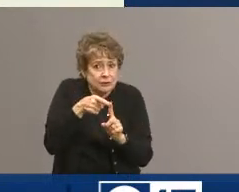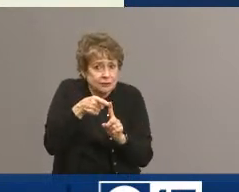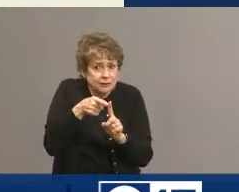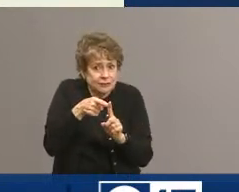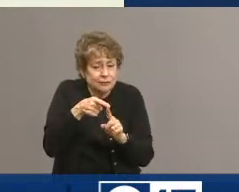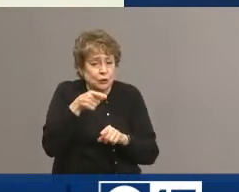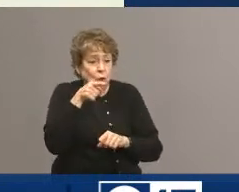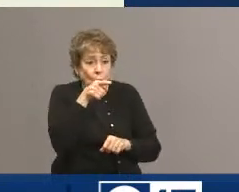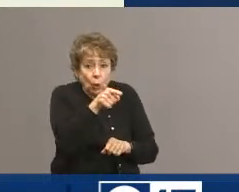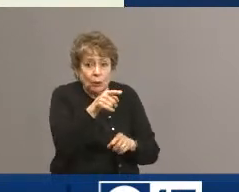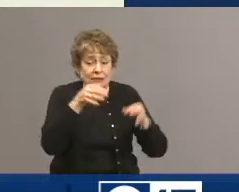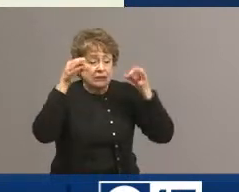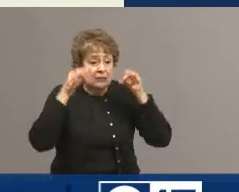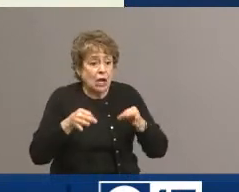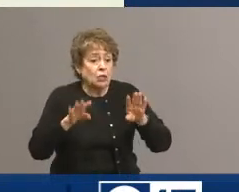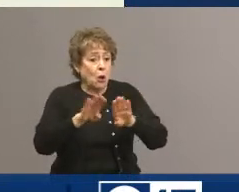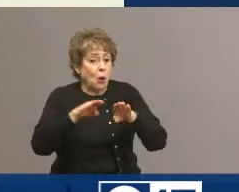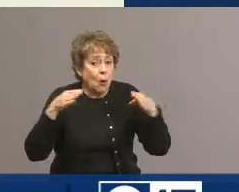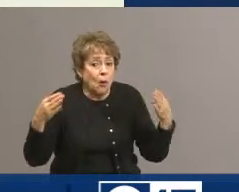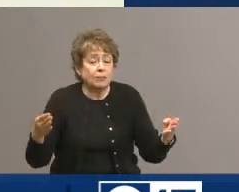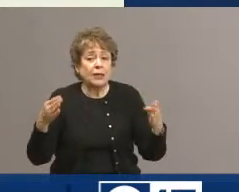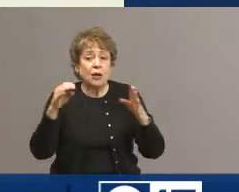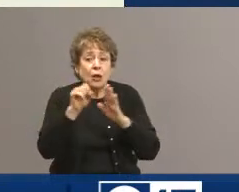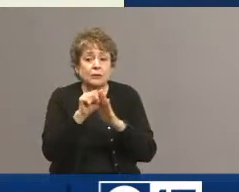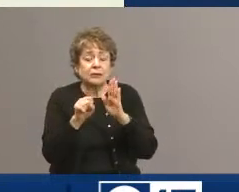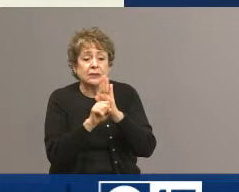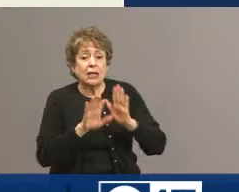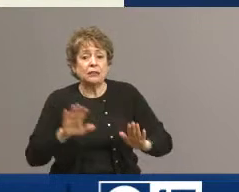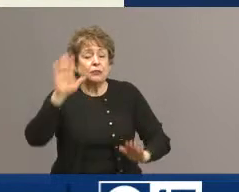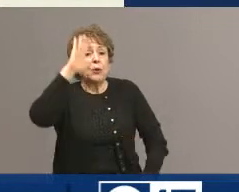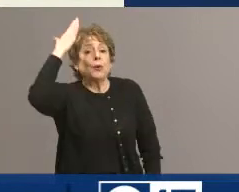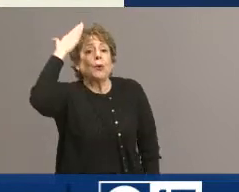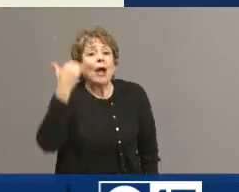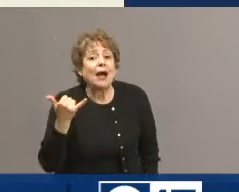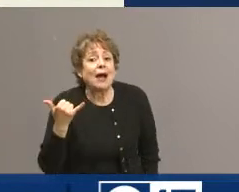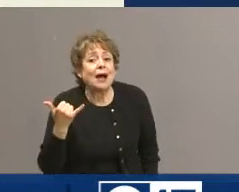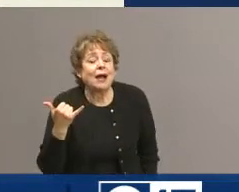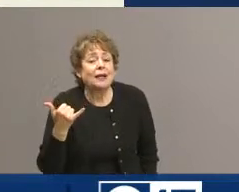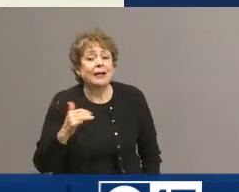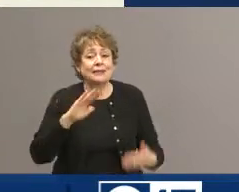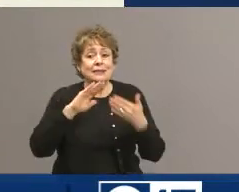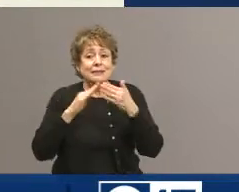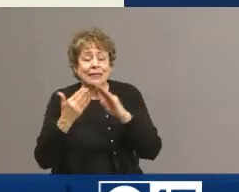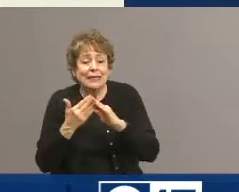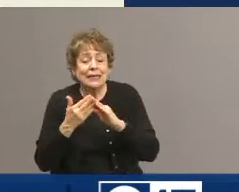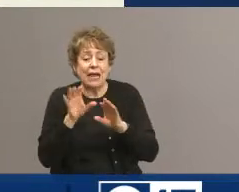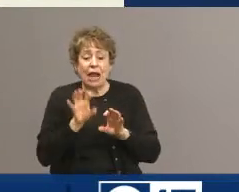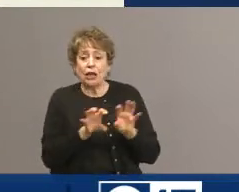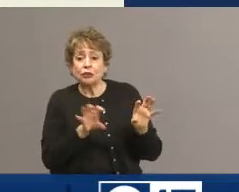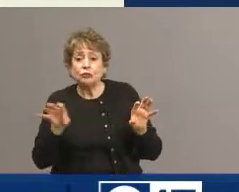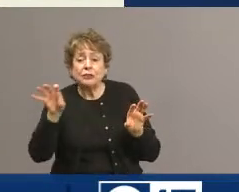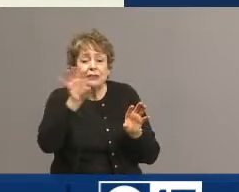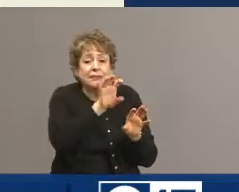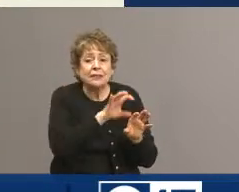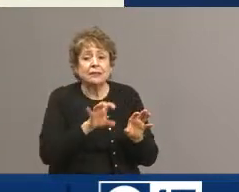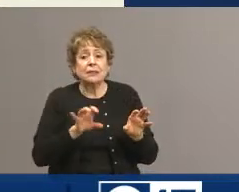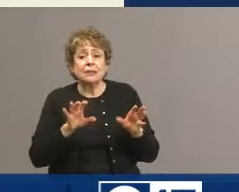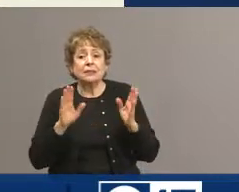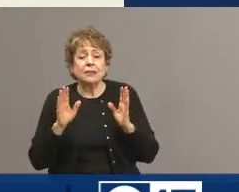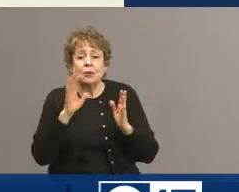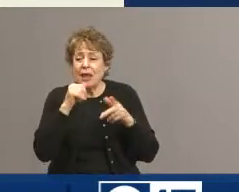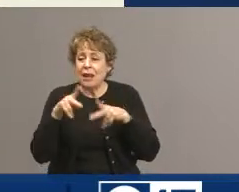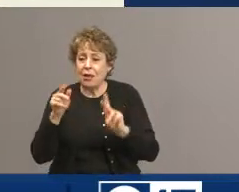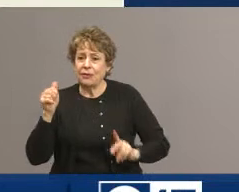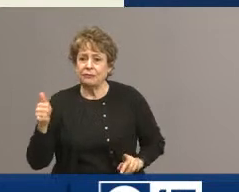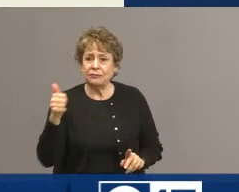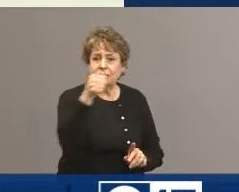was that you prevented cities and towns and counties from enacting their own mask requirements. What was the